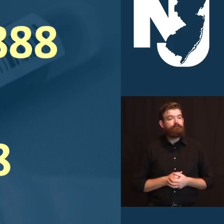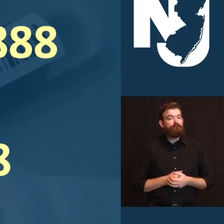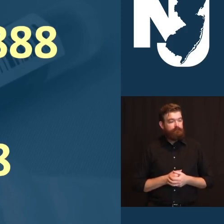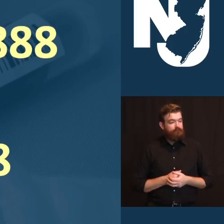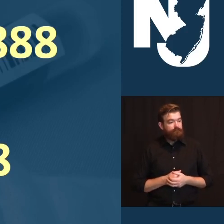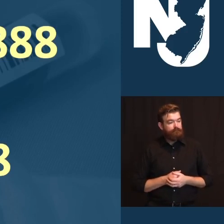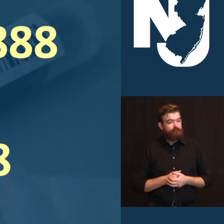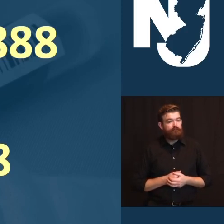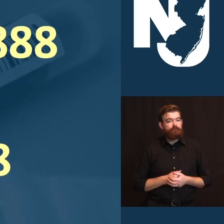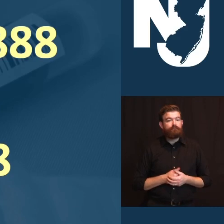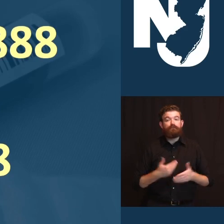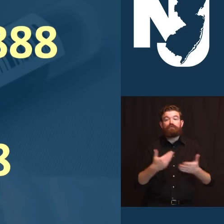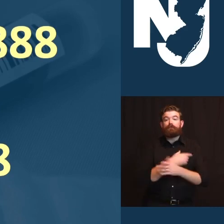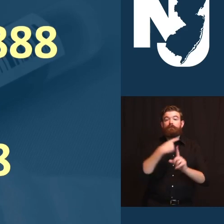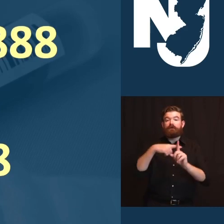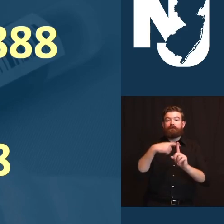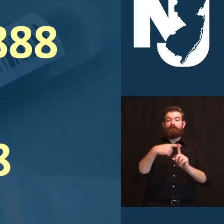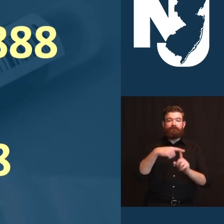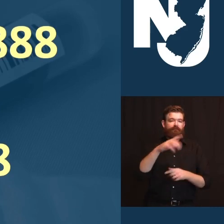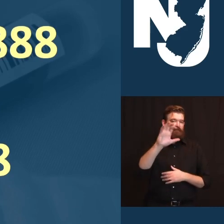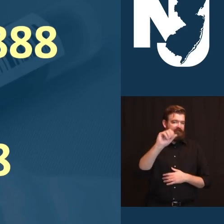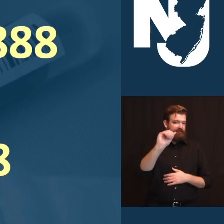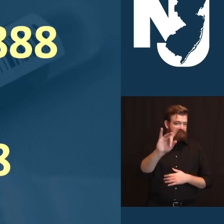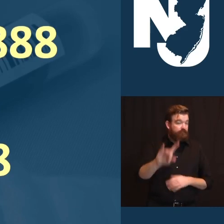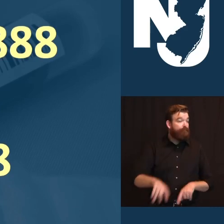cases. Cumulative total of